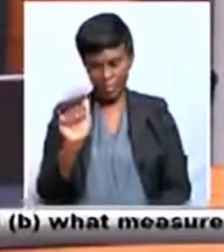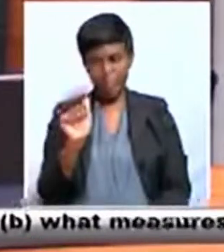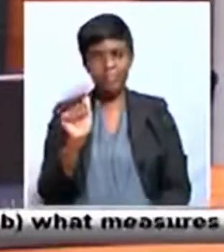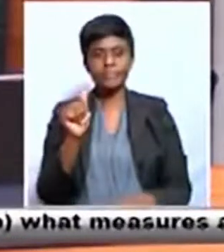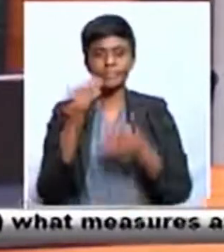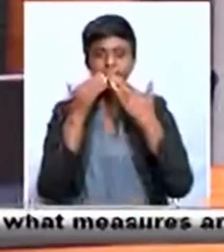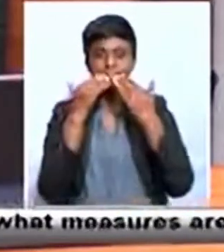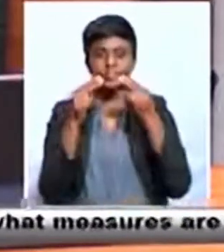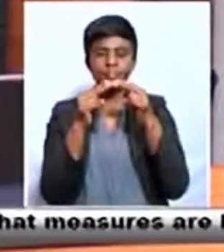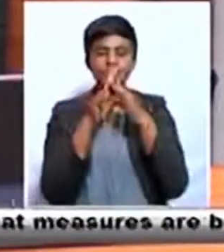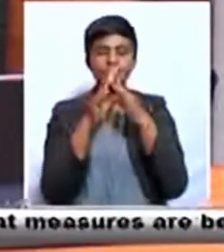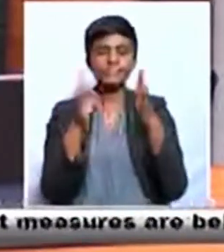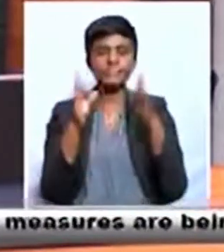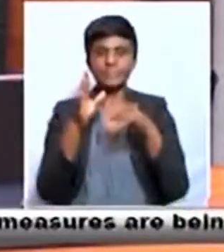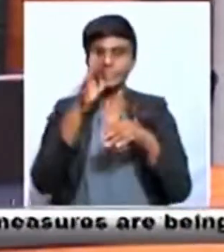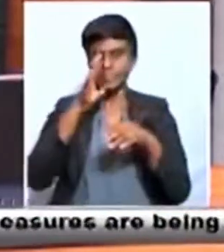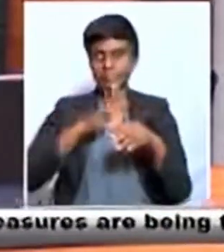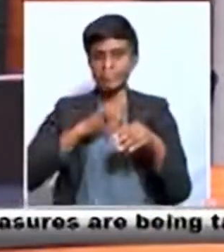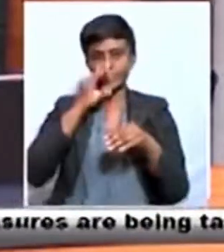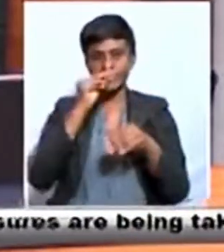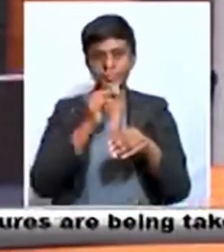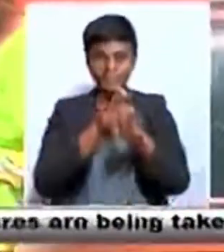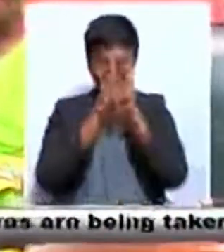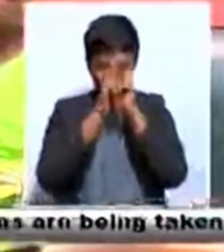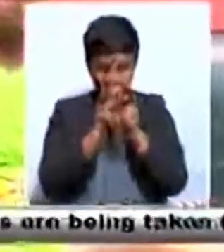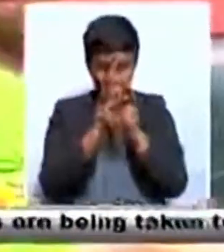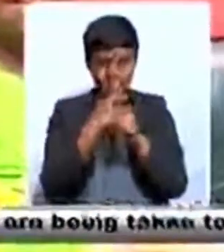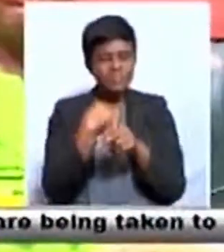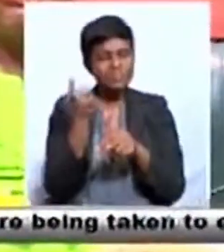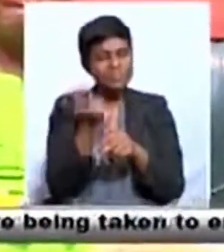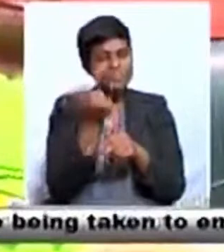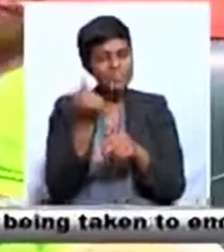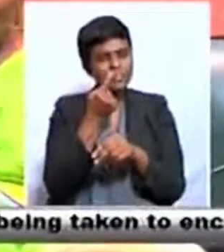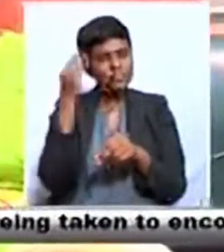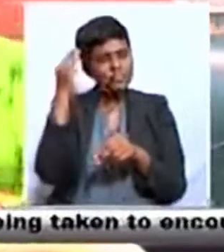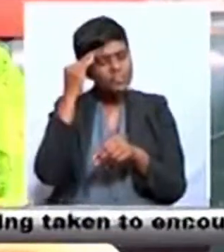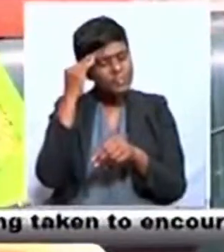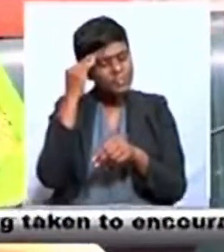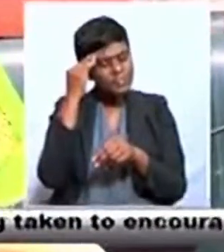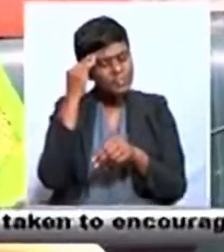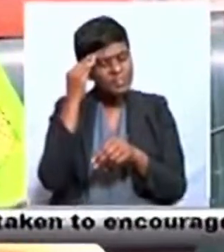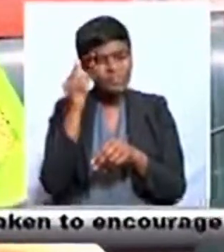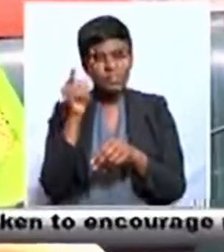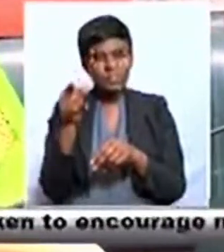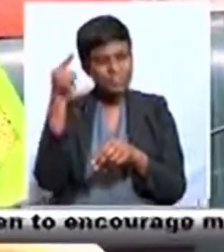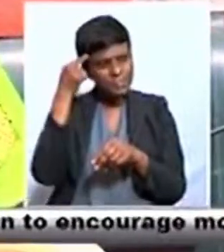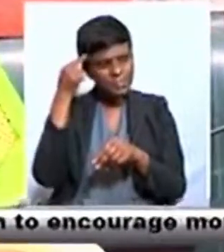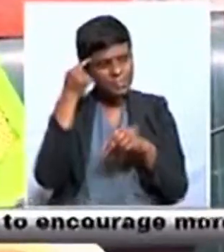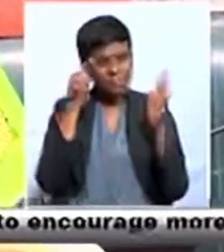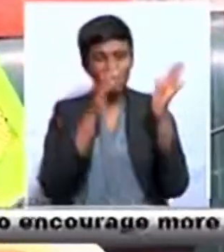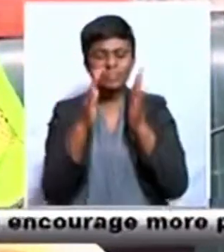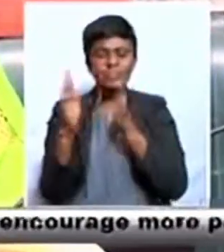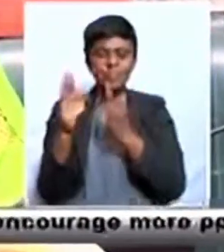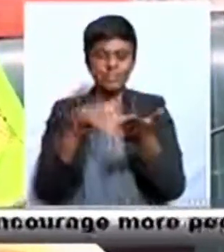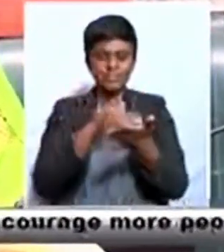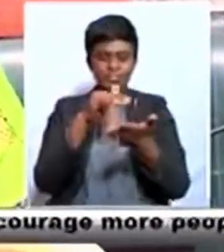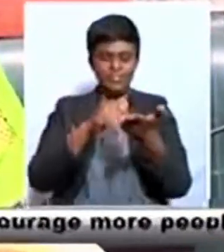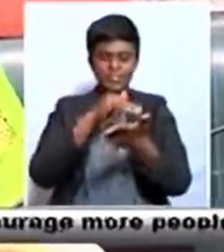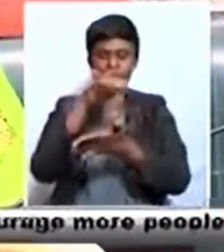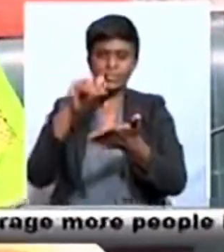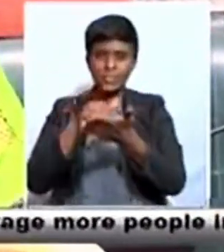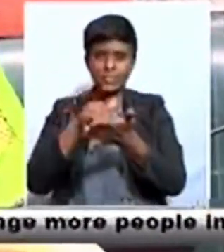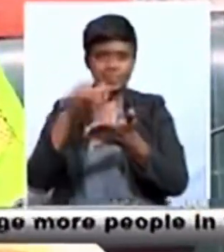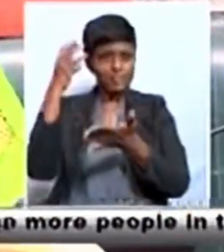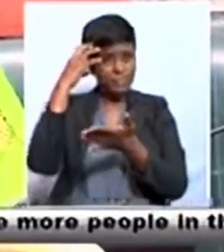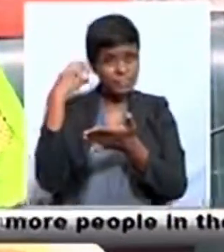Thank you very much, Madam Speaker. Honorable Minister, I just wanted to find out, when does government intend to decentralize the land titling